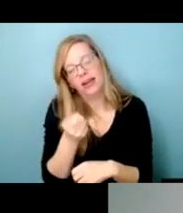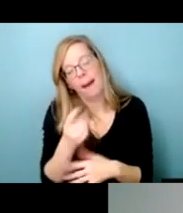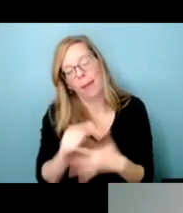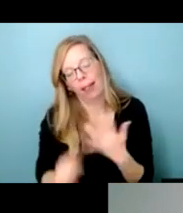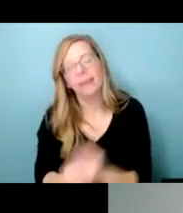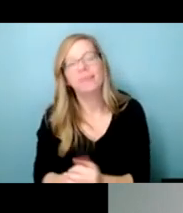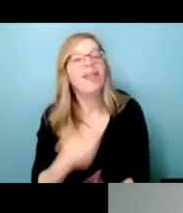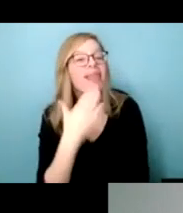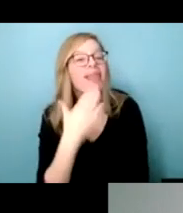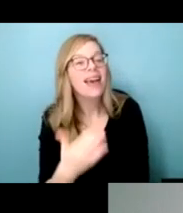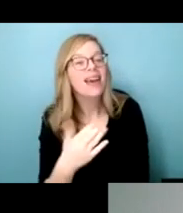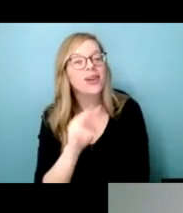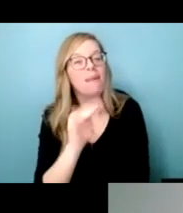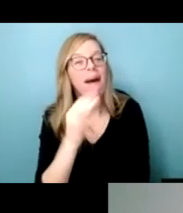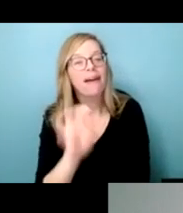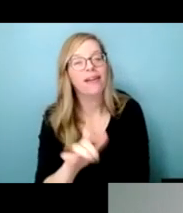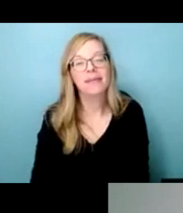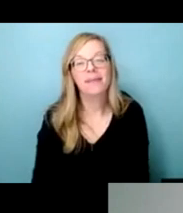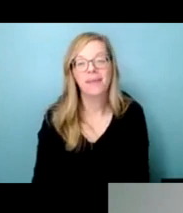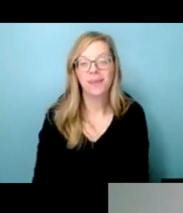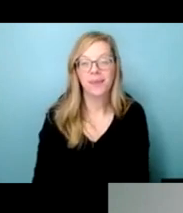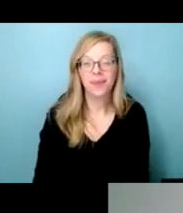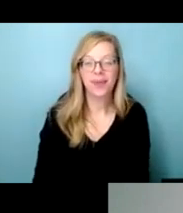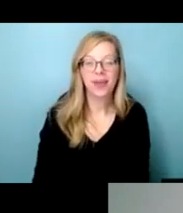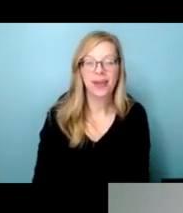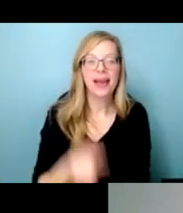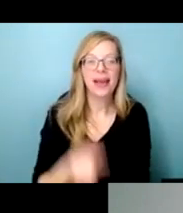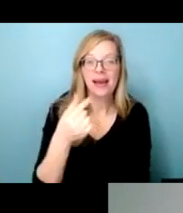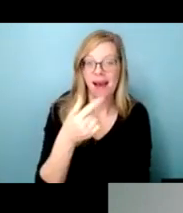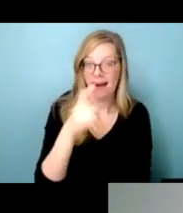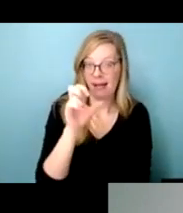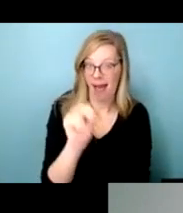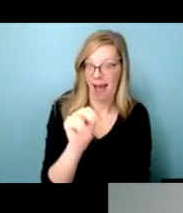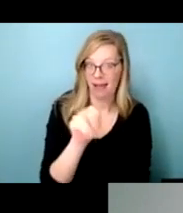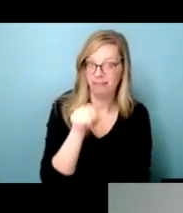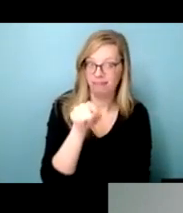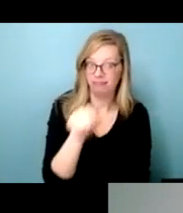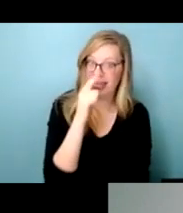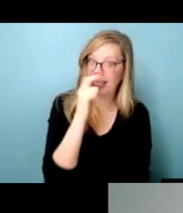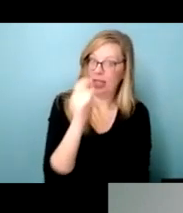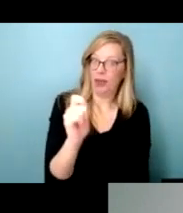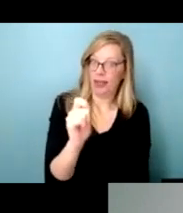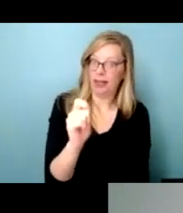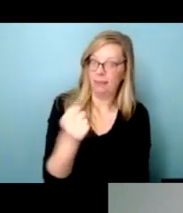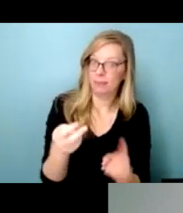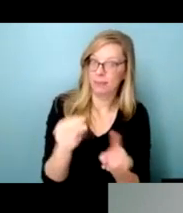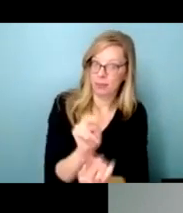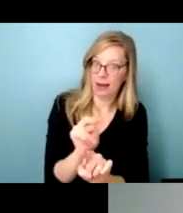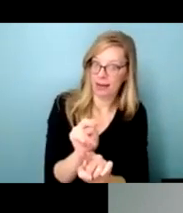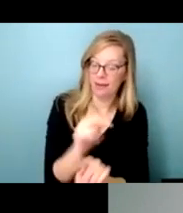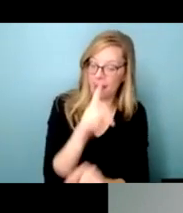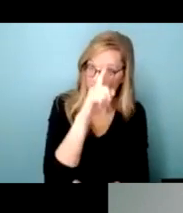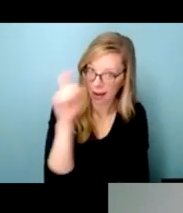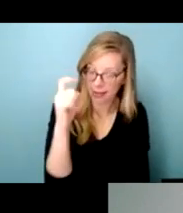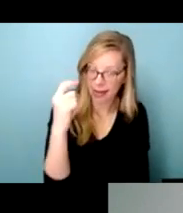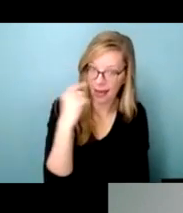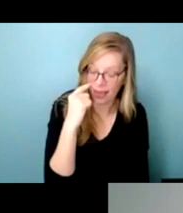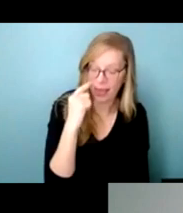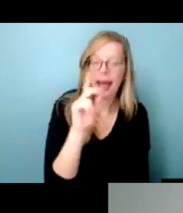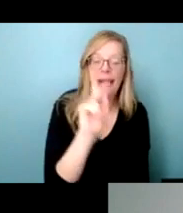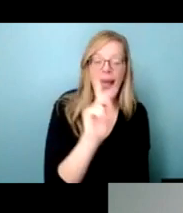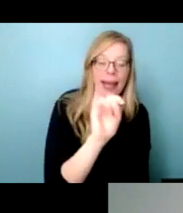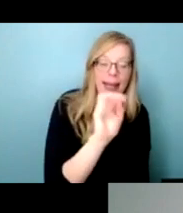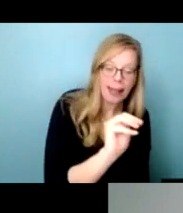Michael. And Glenn, you bring a real interesting perspective to the table here today, because I think Kim and Michael deal in a lot